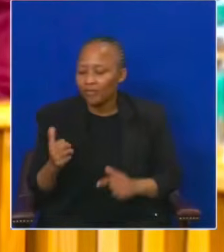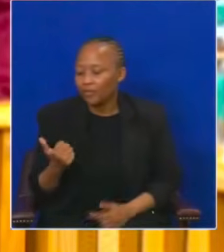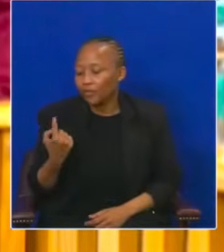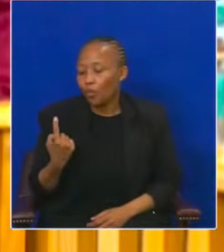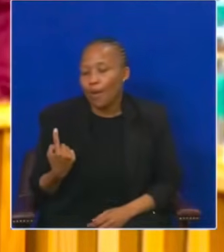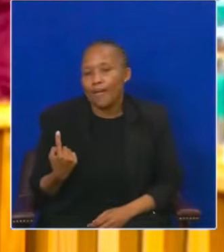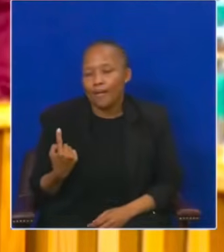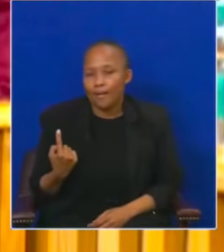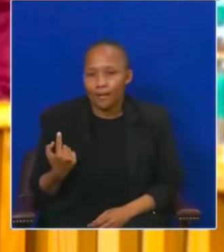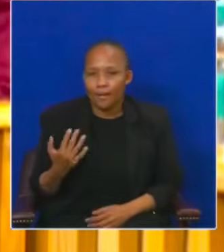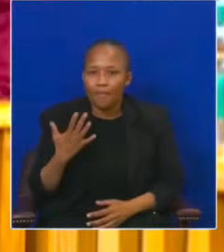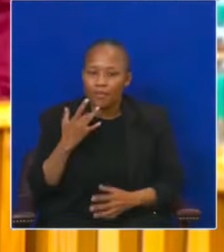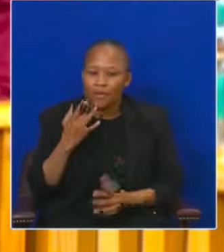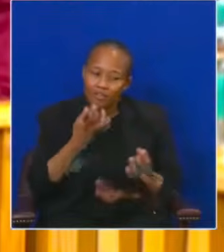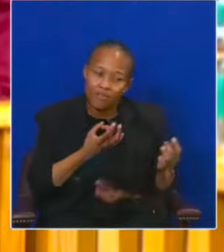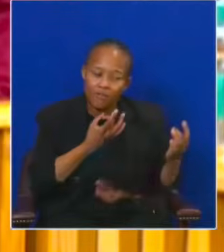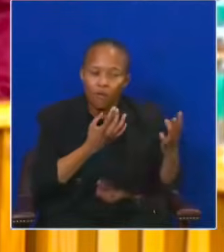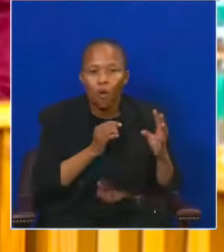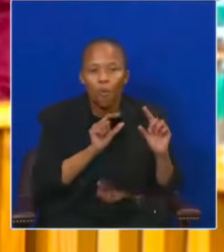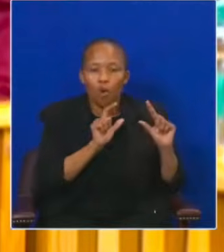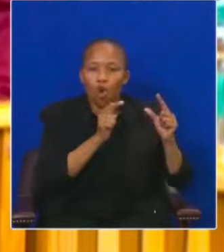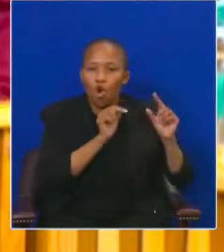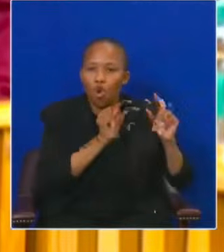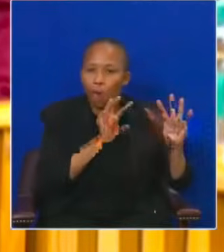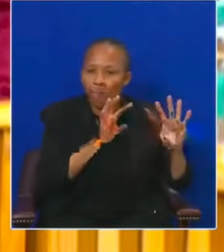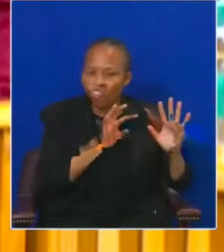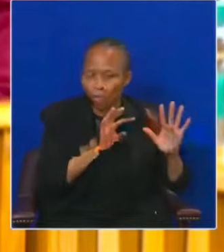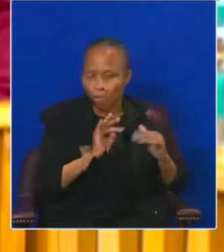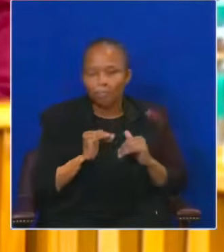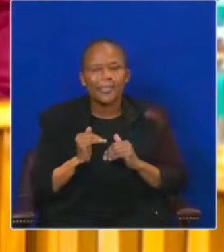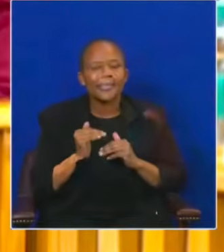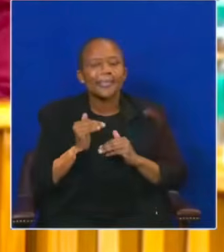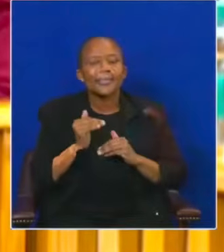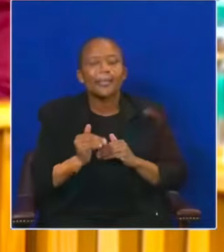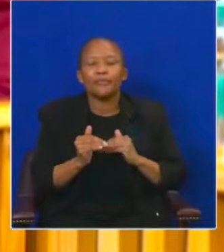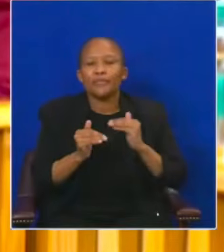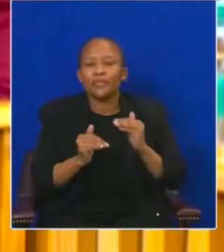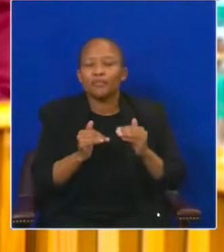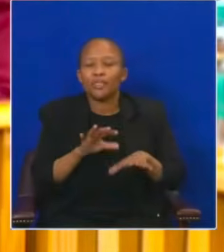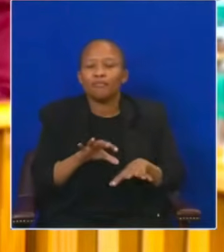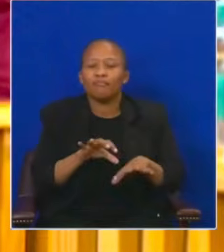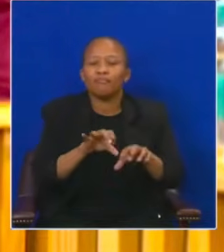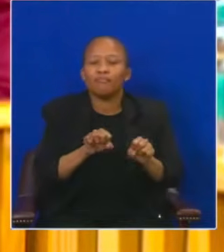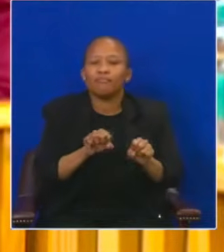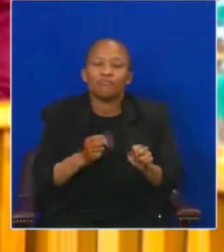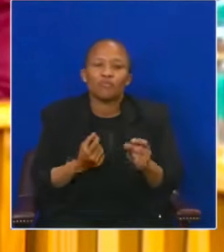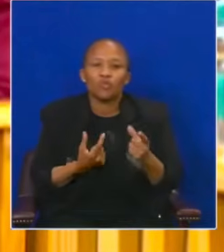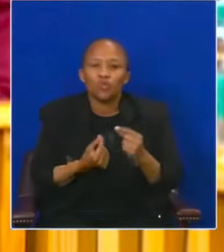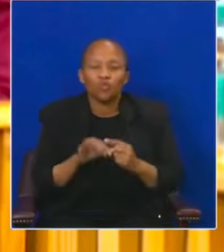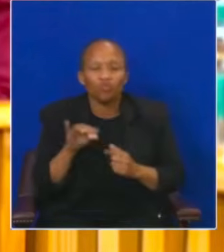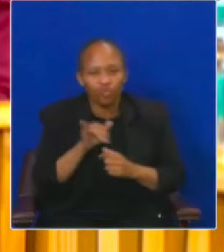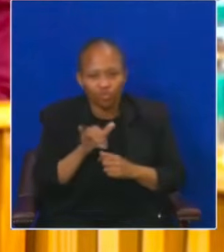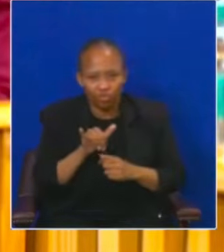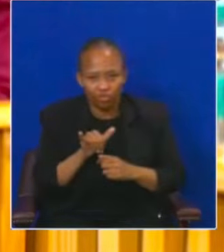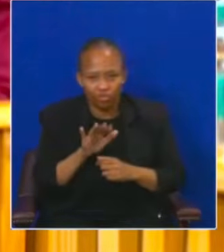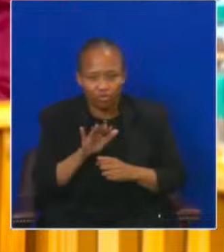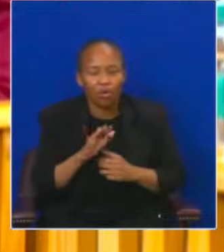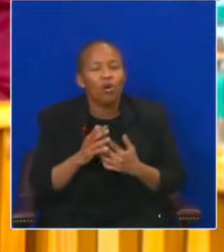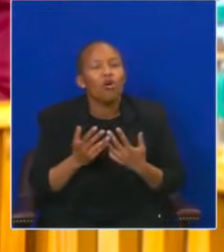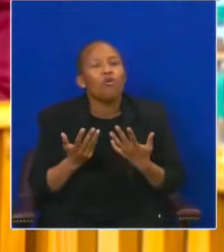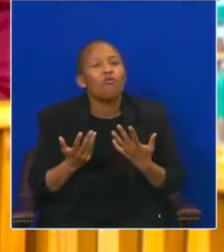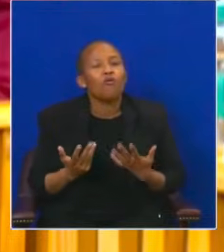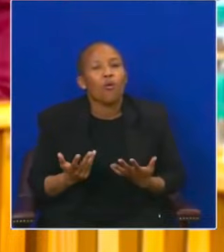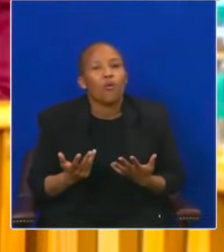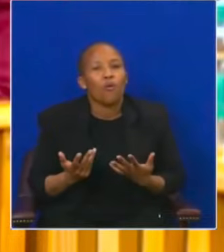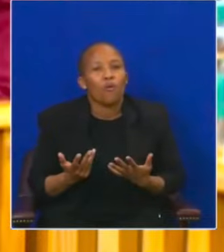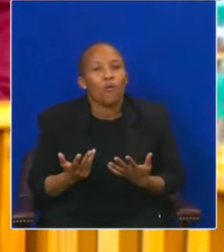Commission what steps were taken subsequent thereto to physically